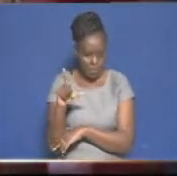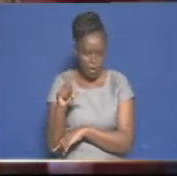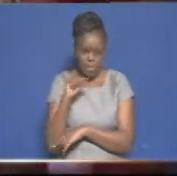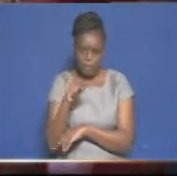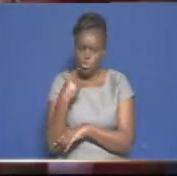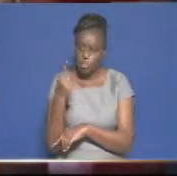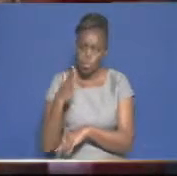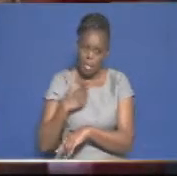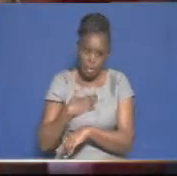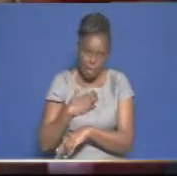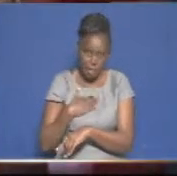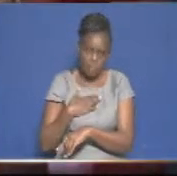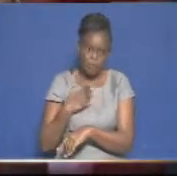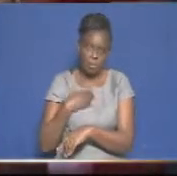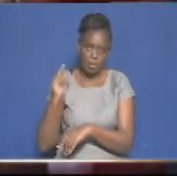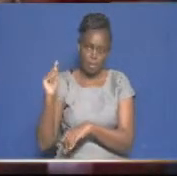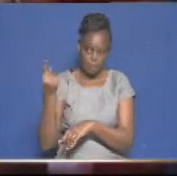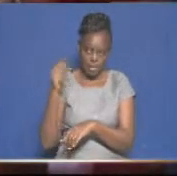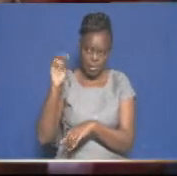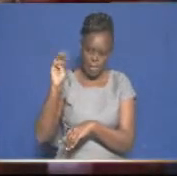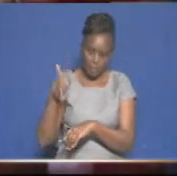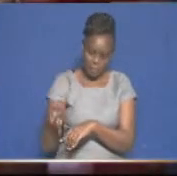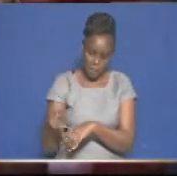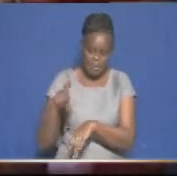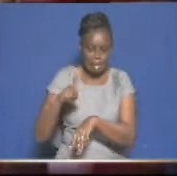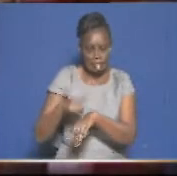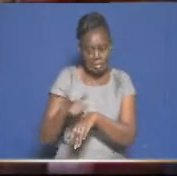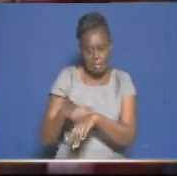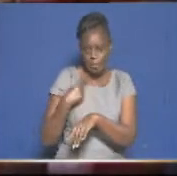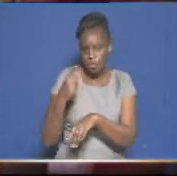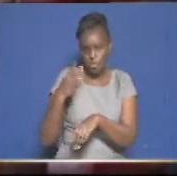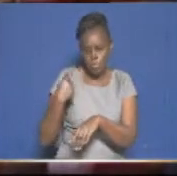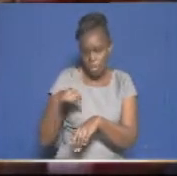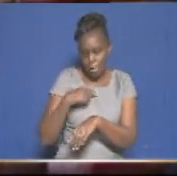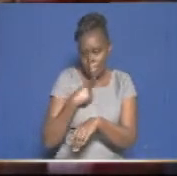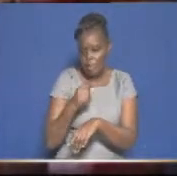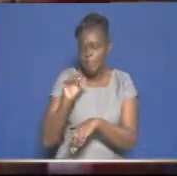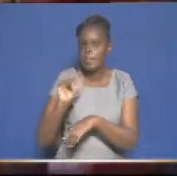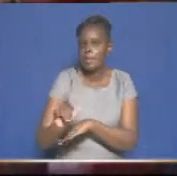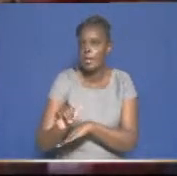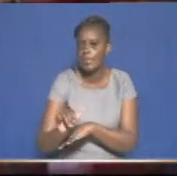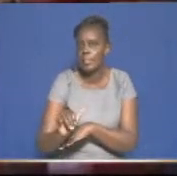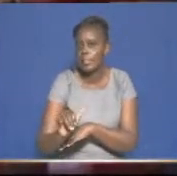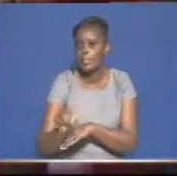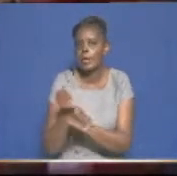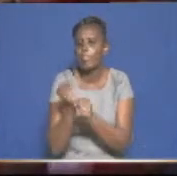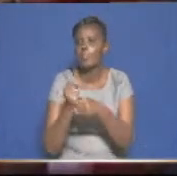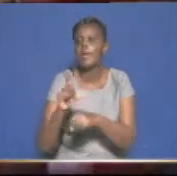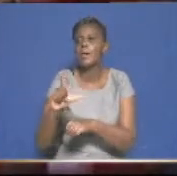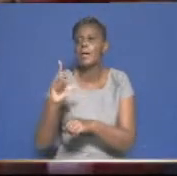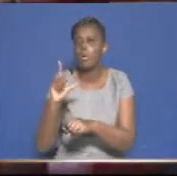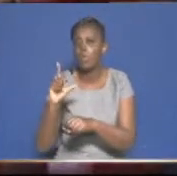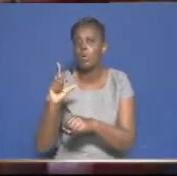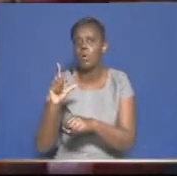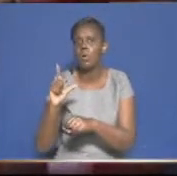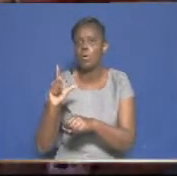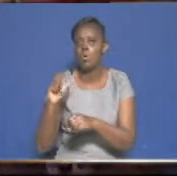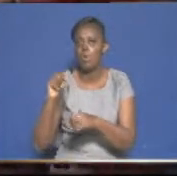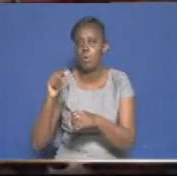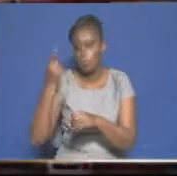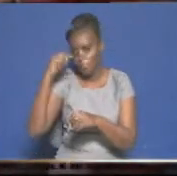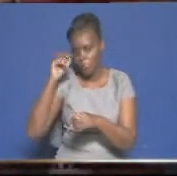us, I was a first-time MP, and he did caution us and said, make laws that are for